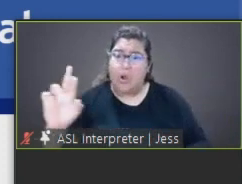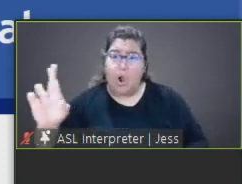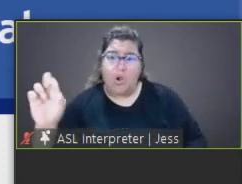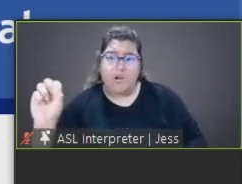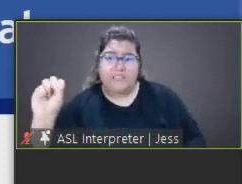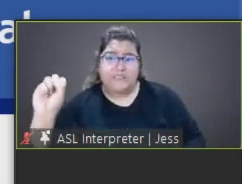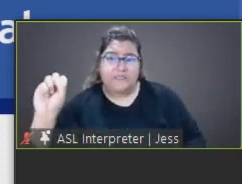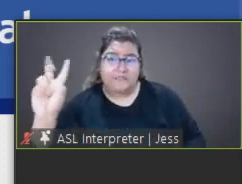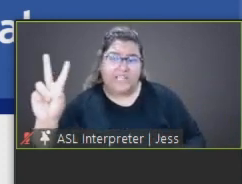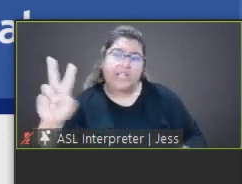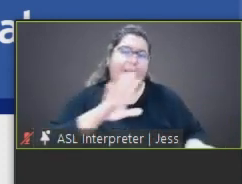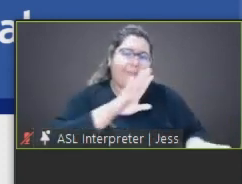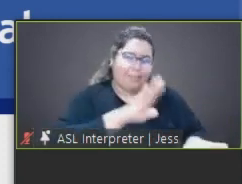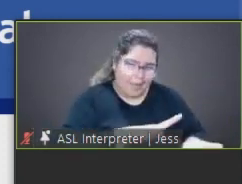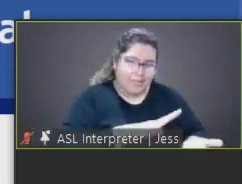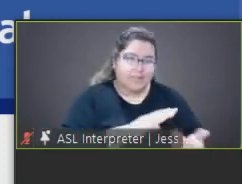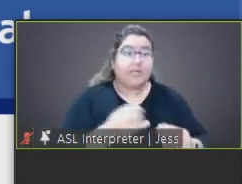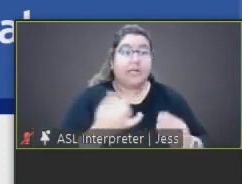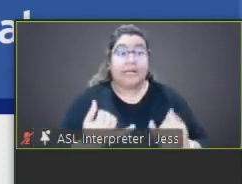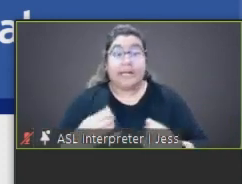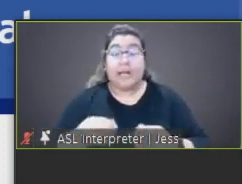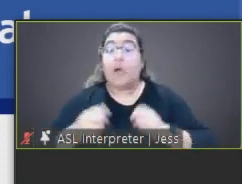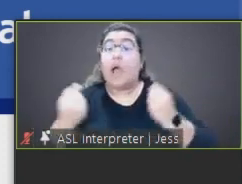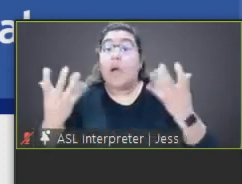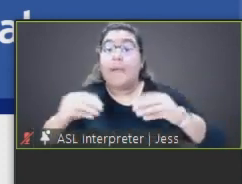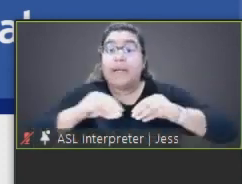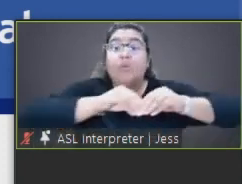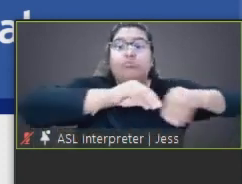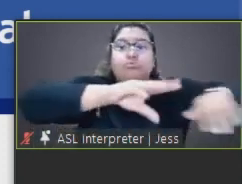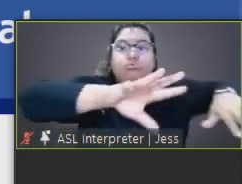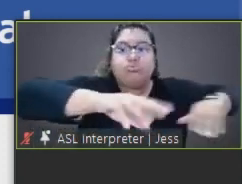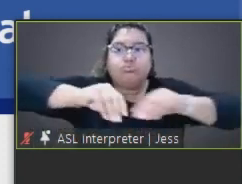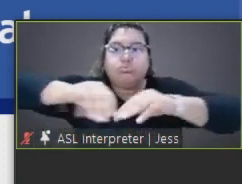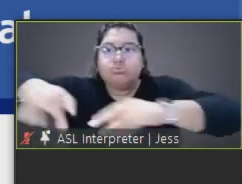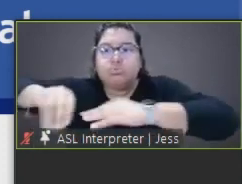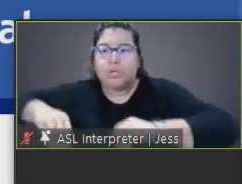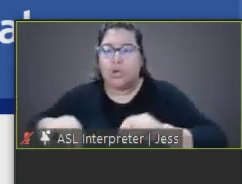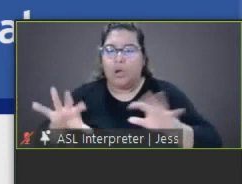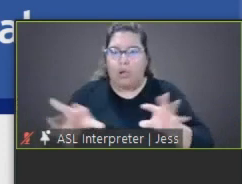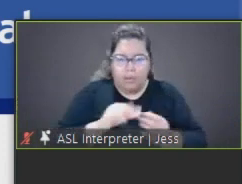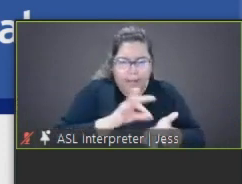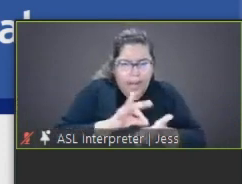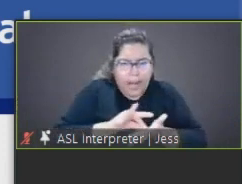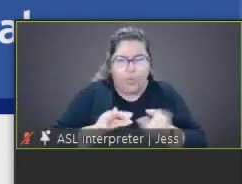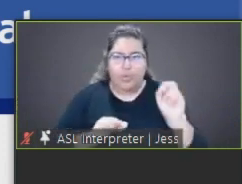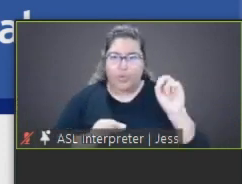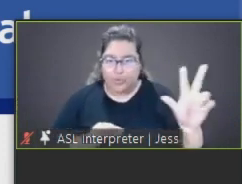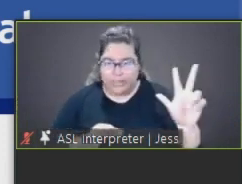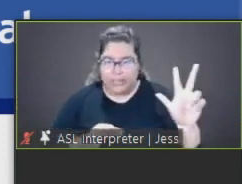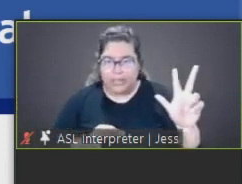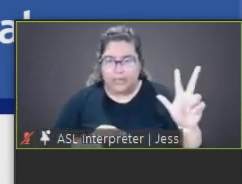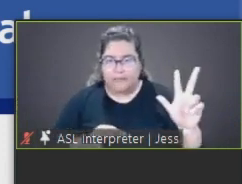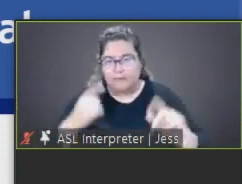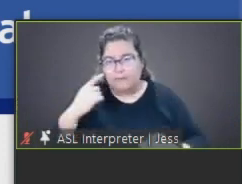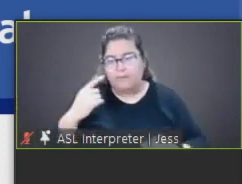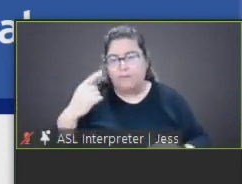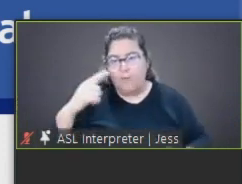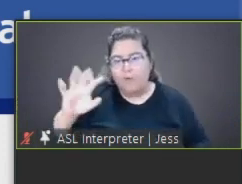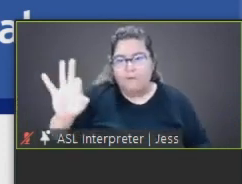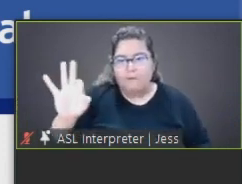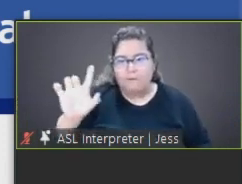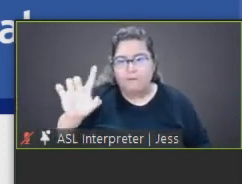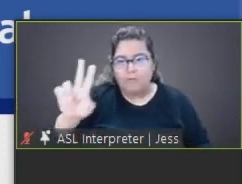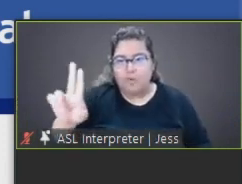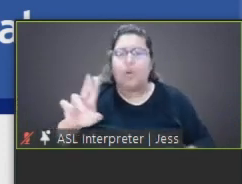outbreaks as well, with just 3 outbreaks reported so far in the state due to influenza, but again, increasing trends overall. Next slide,